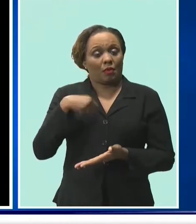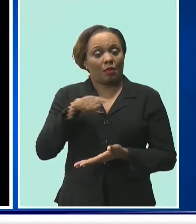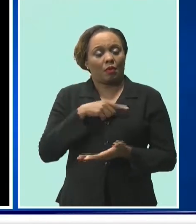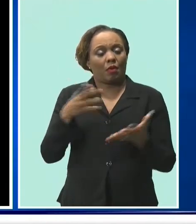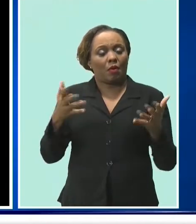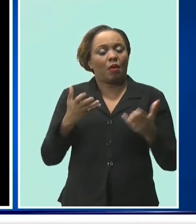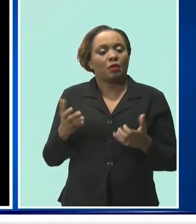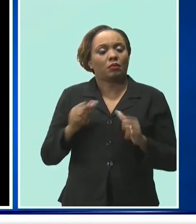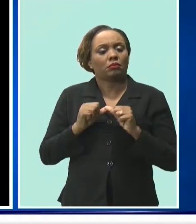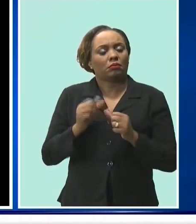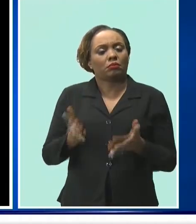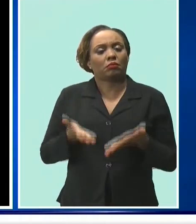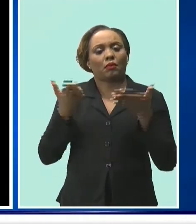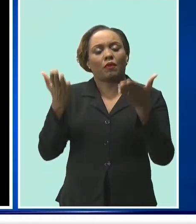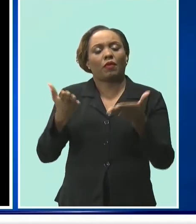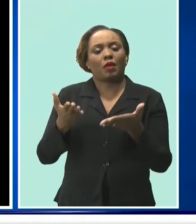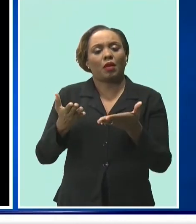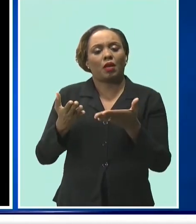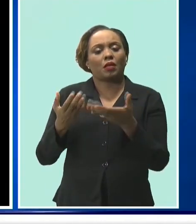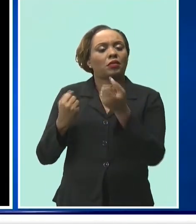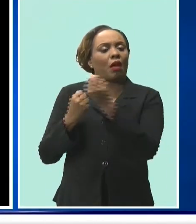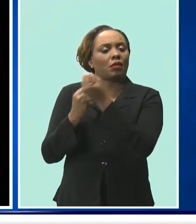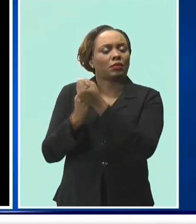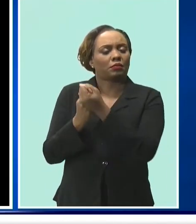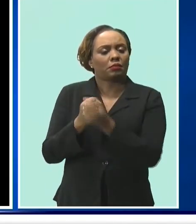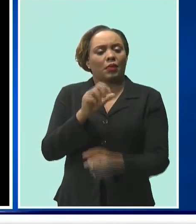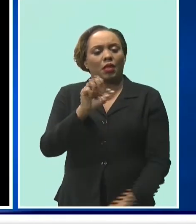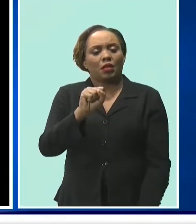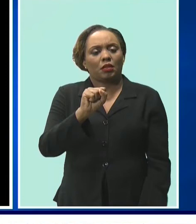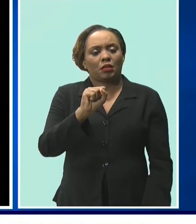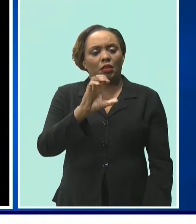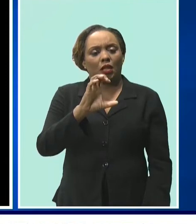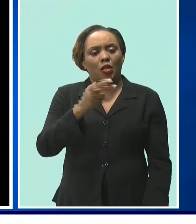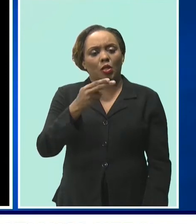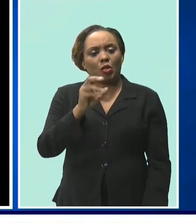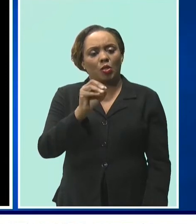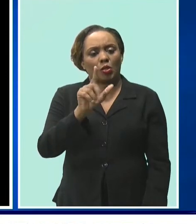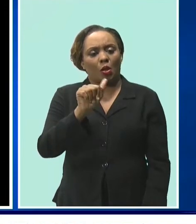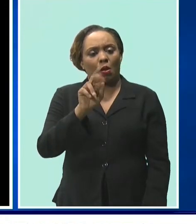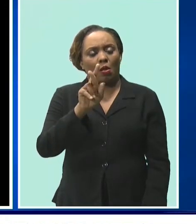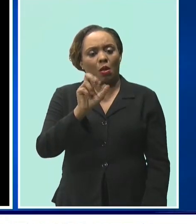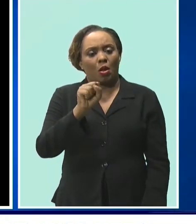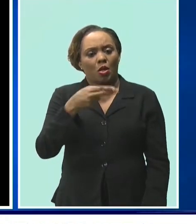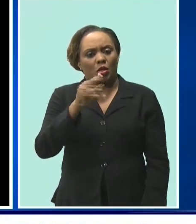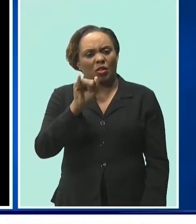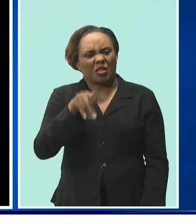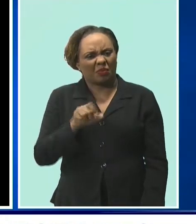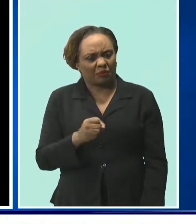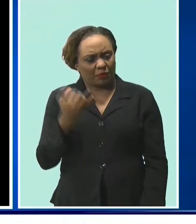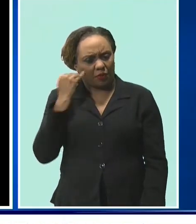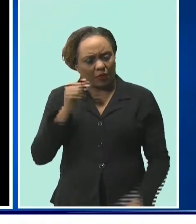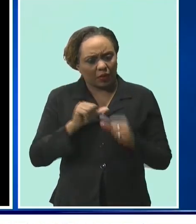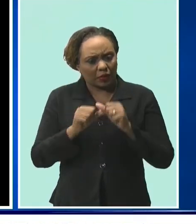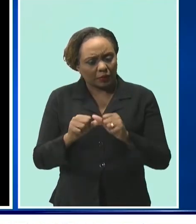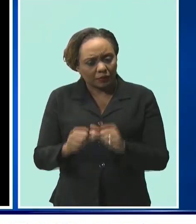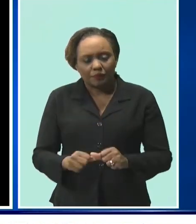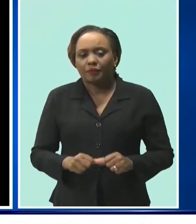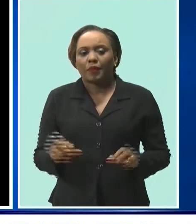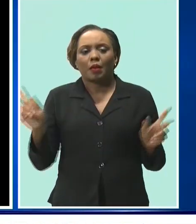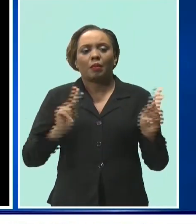offer scholarships and to meet those lofty goals set by the framers of its constitution